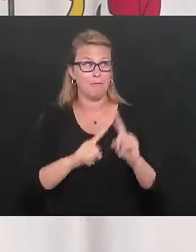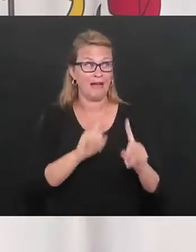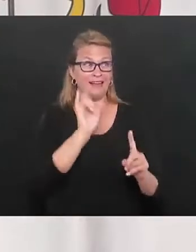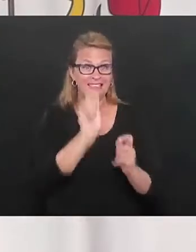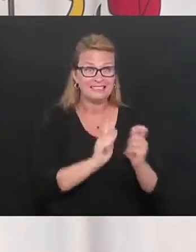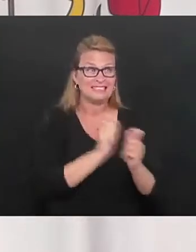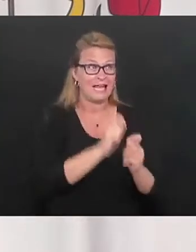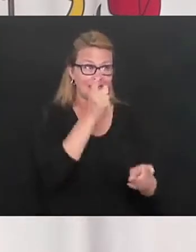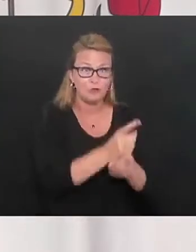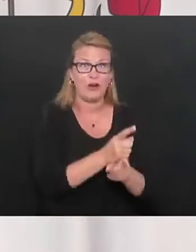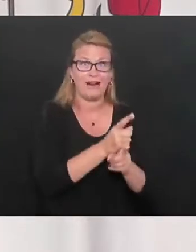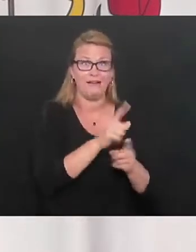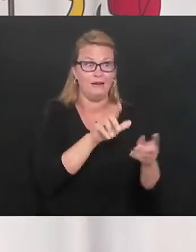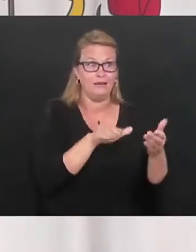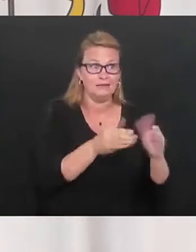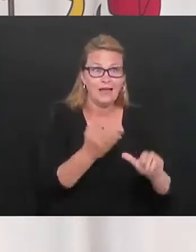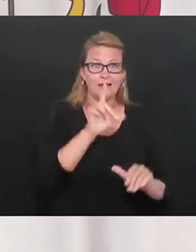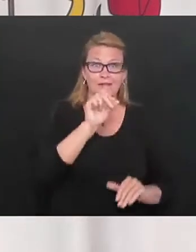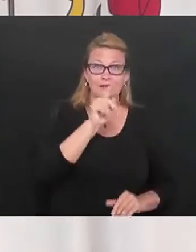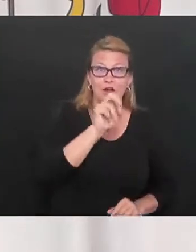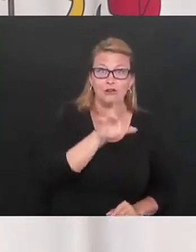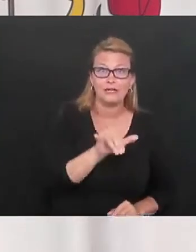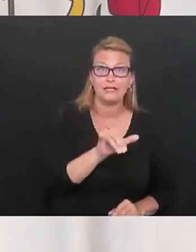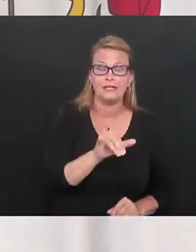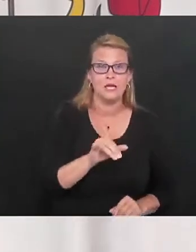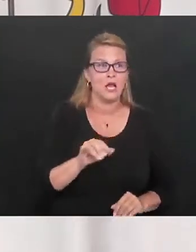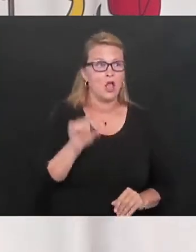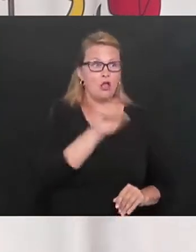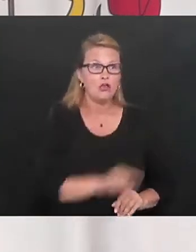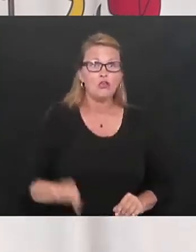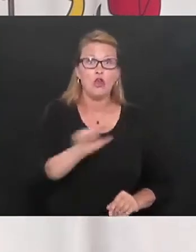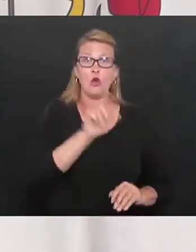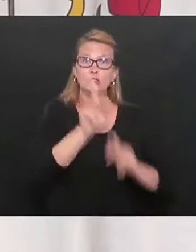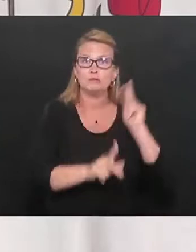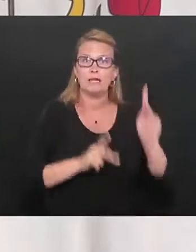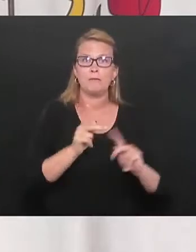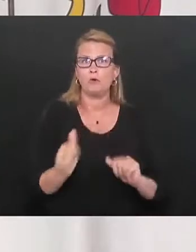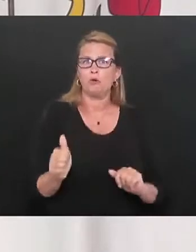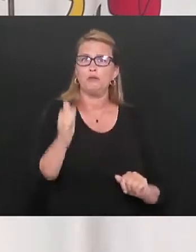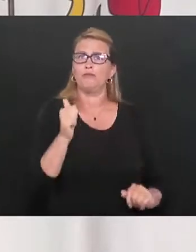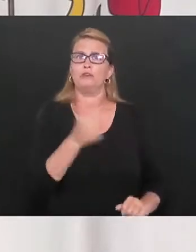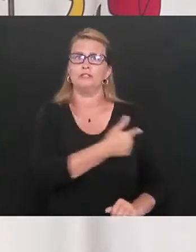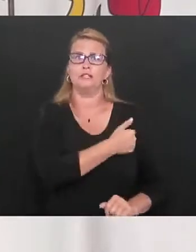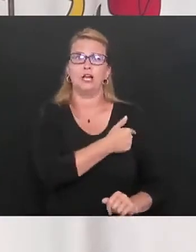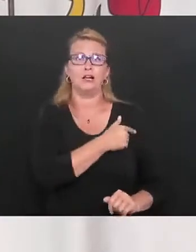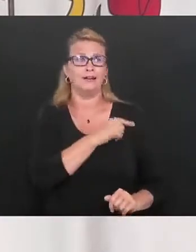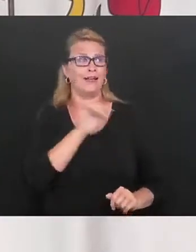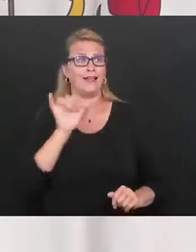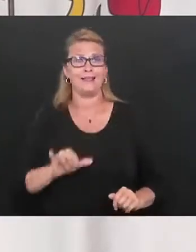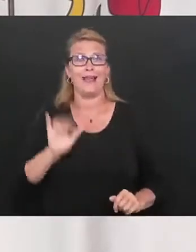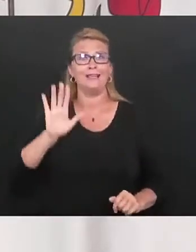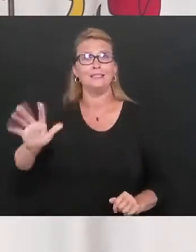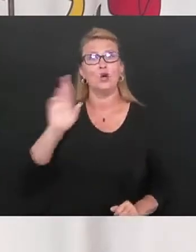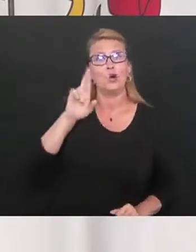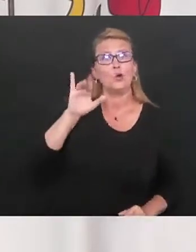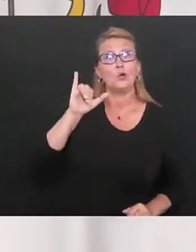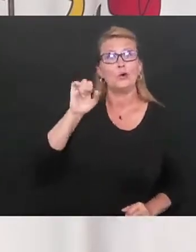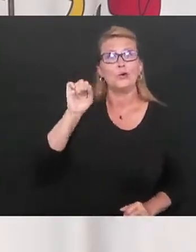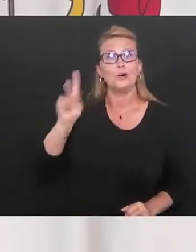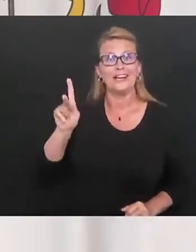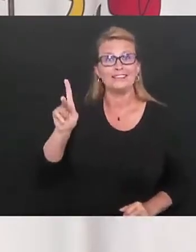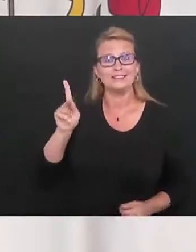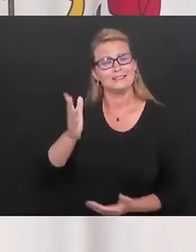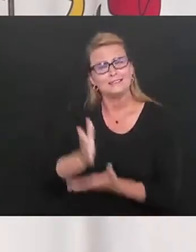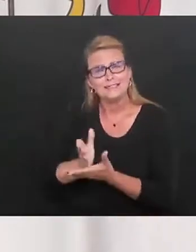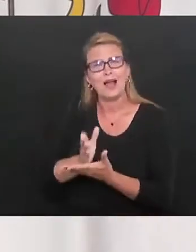those folks that aren't vaccinated every single day are taking a chance. Quit taking a chance.